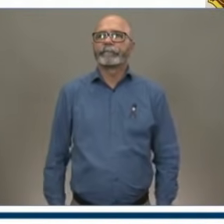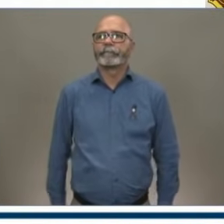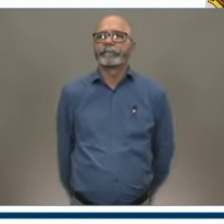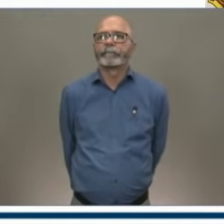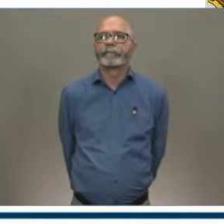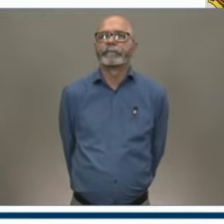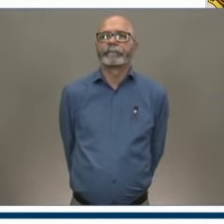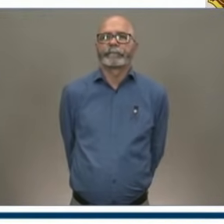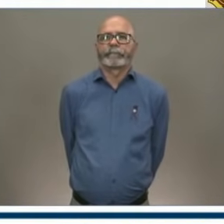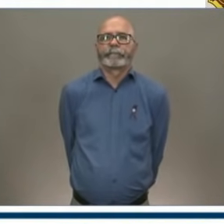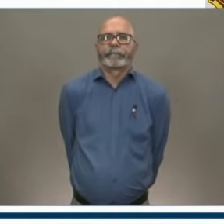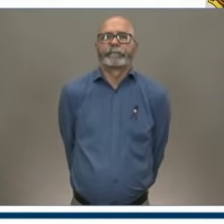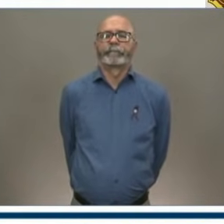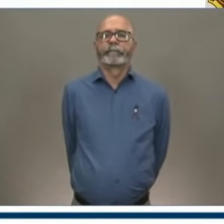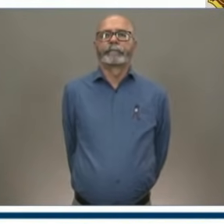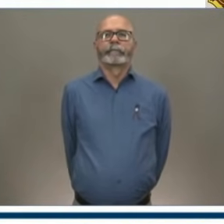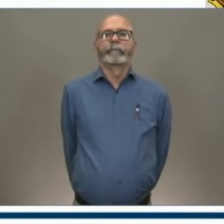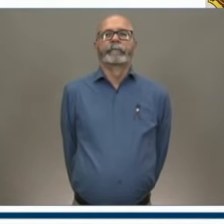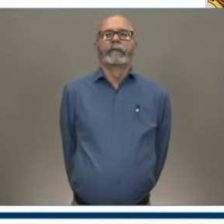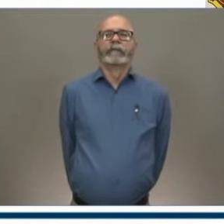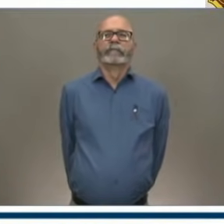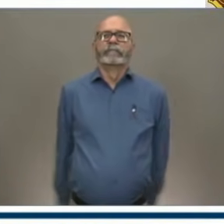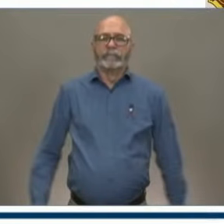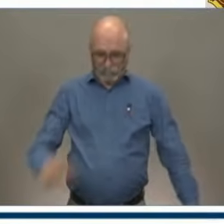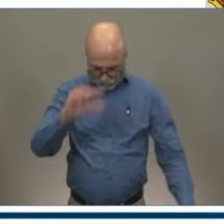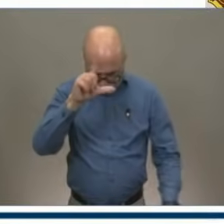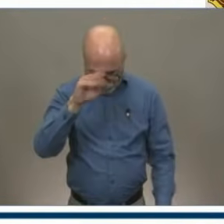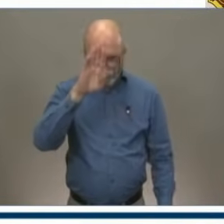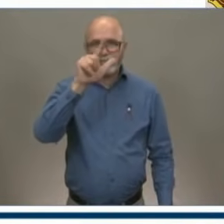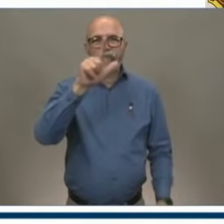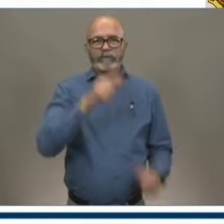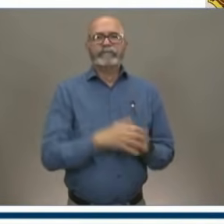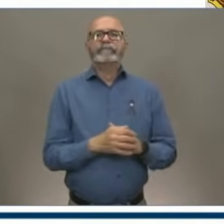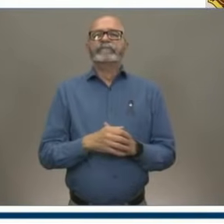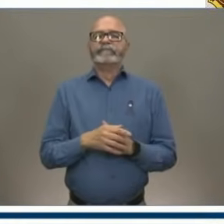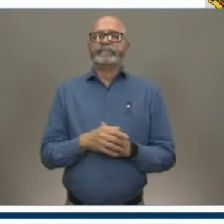We'll start with Elizabeth McSheffrey from Global. Go ahead, Elizabeth.